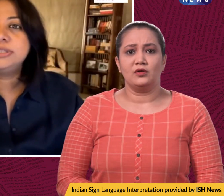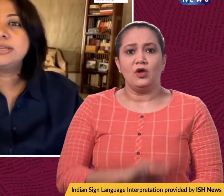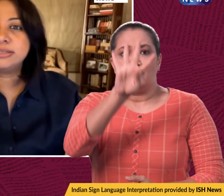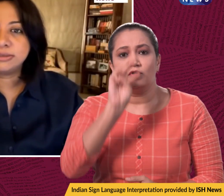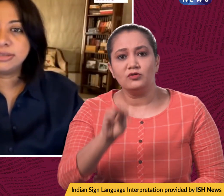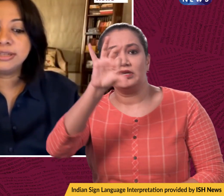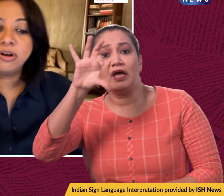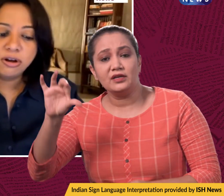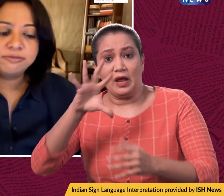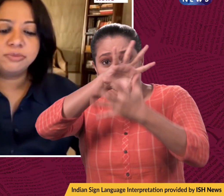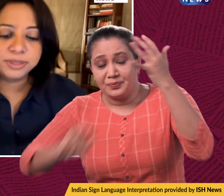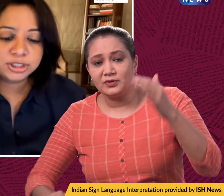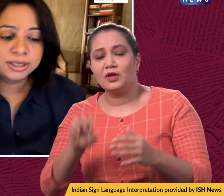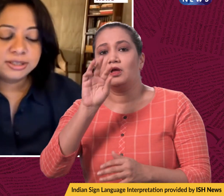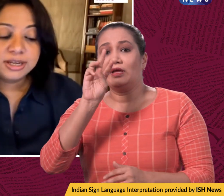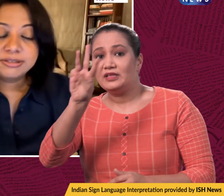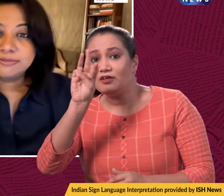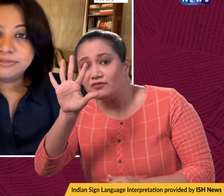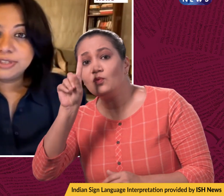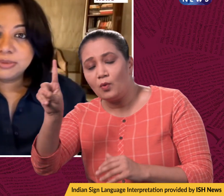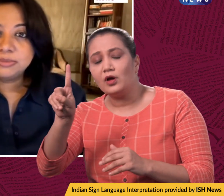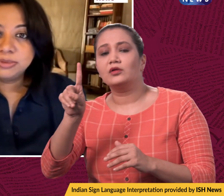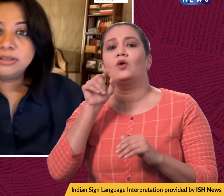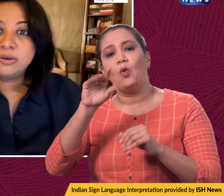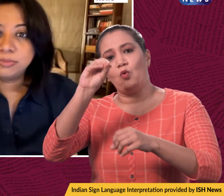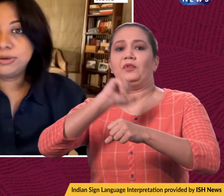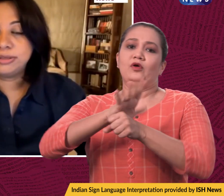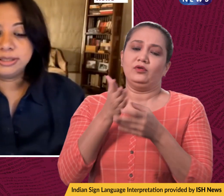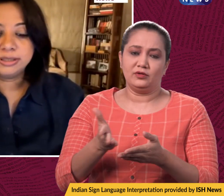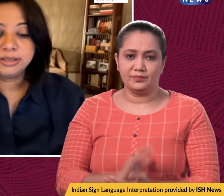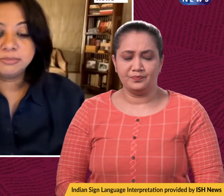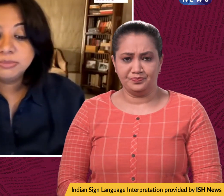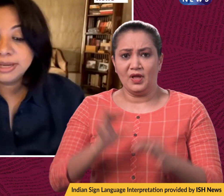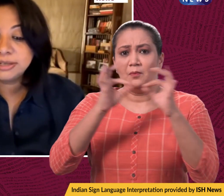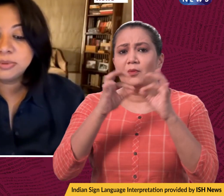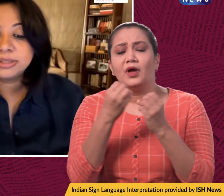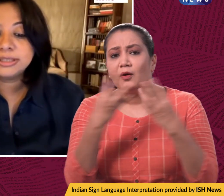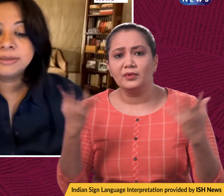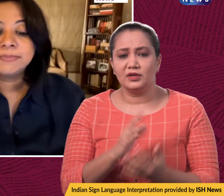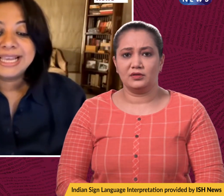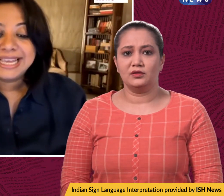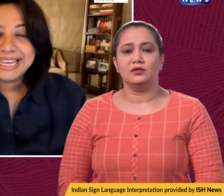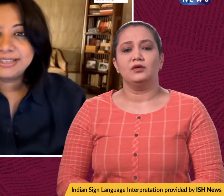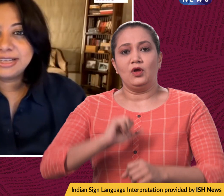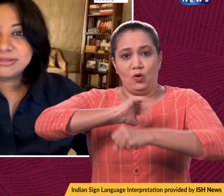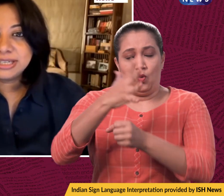4,099 COVID cases altogether, of which 351 were Omicron. Mumbai reported